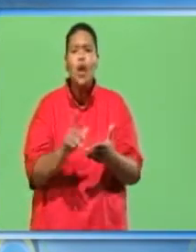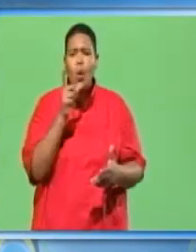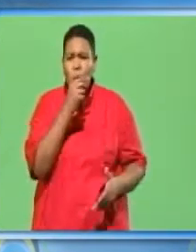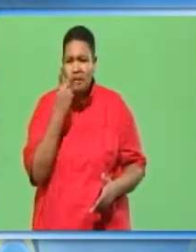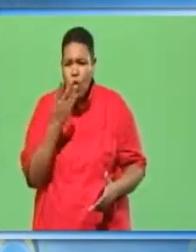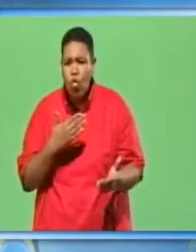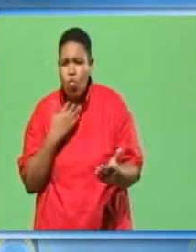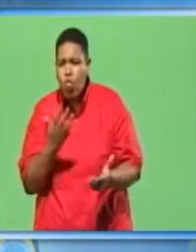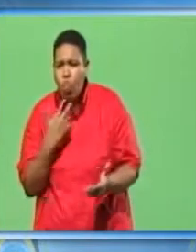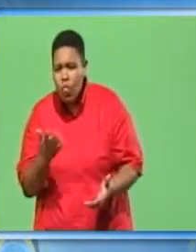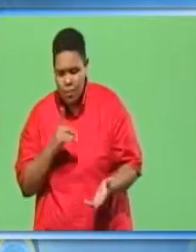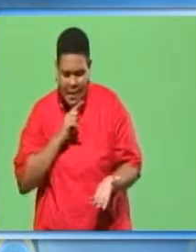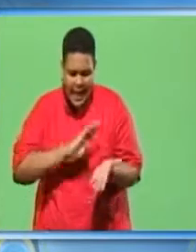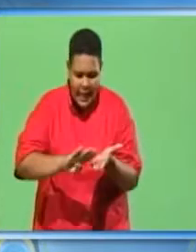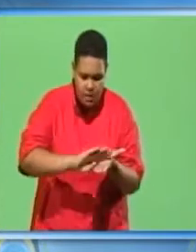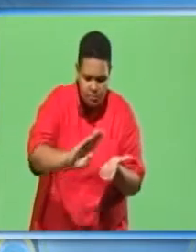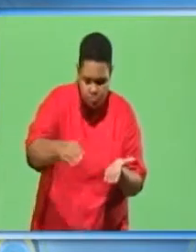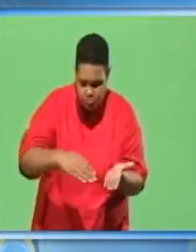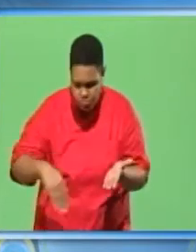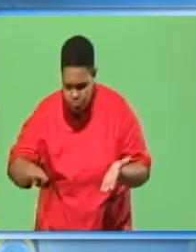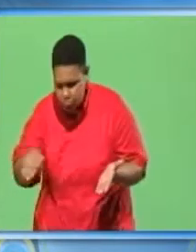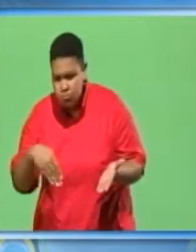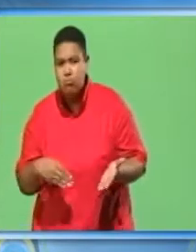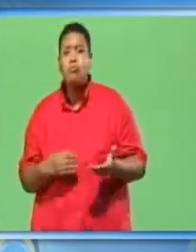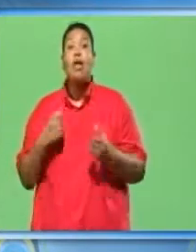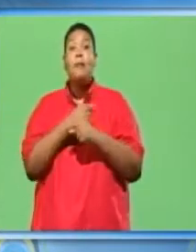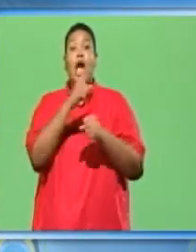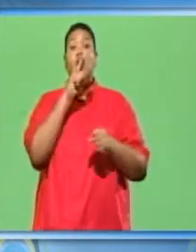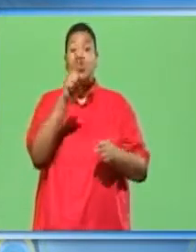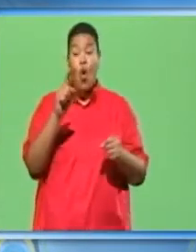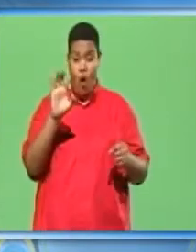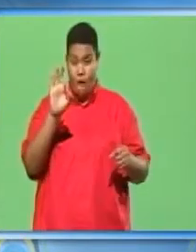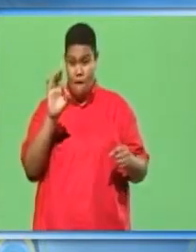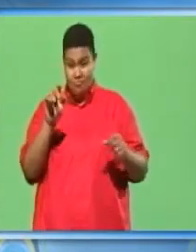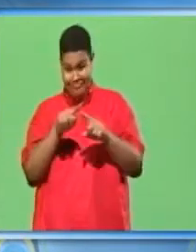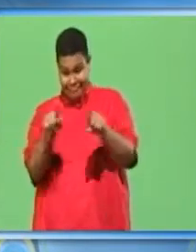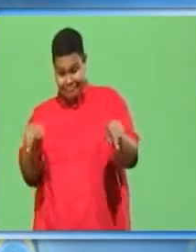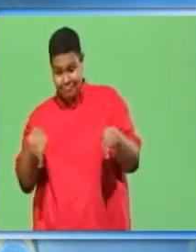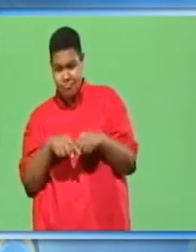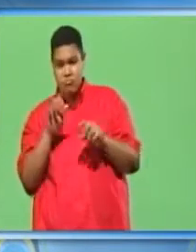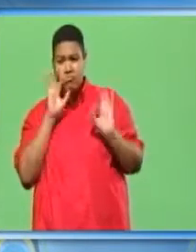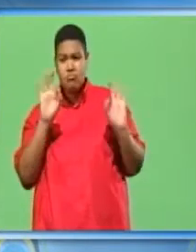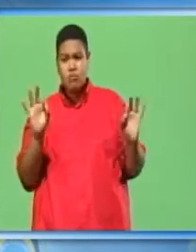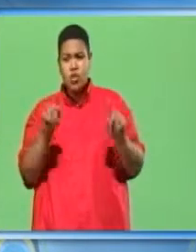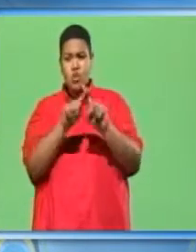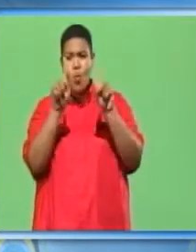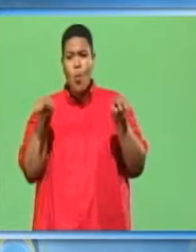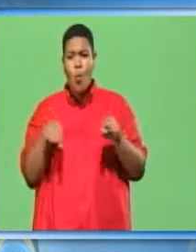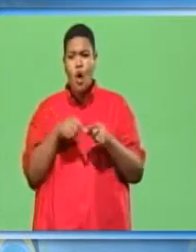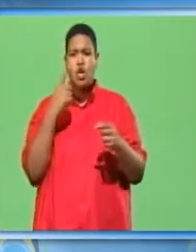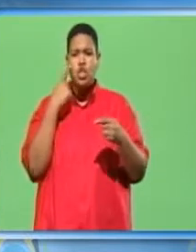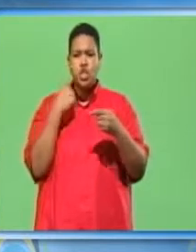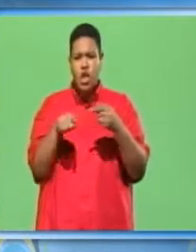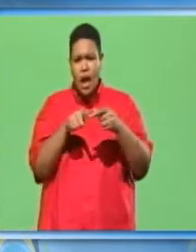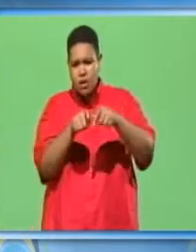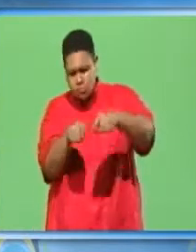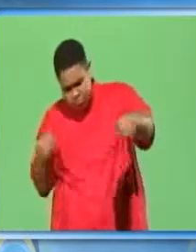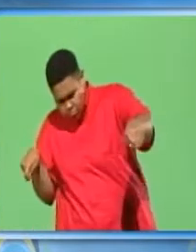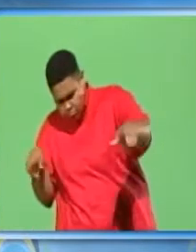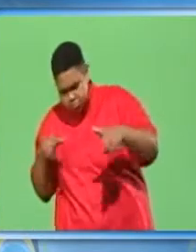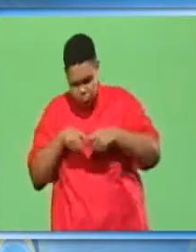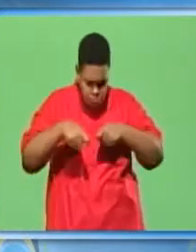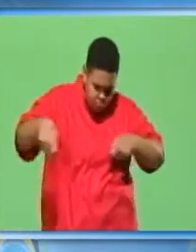squeezed out of the joint. 3. Make sure the frame is square by checking that the diagonal are equal